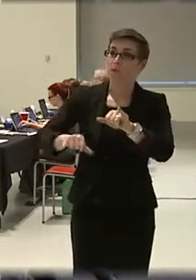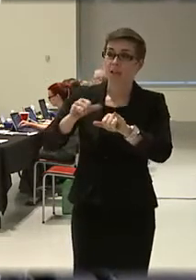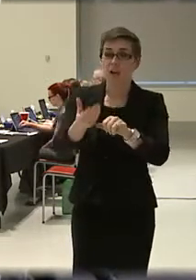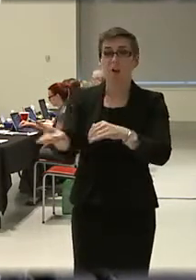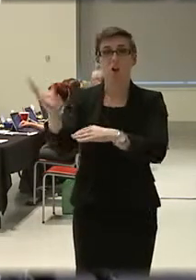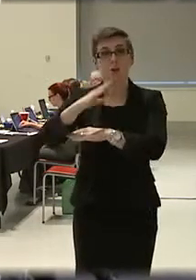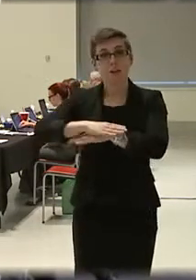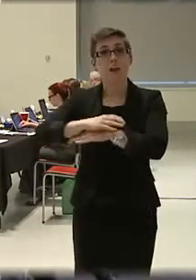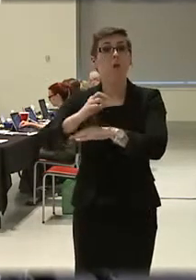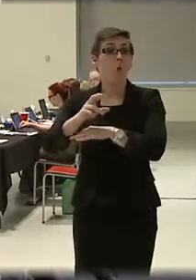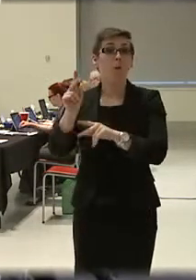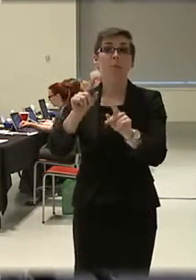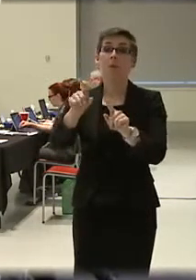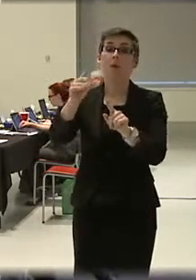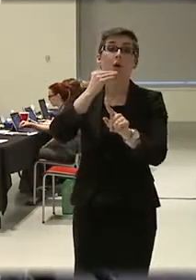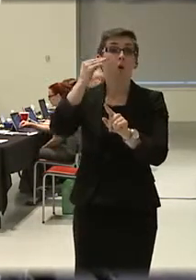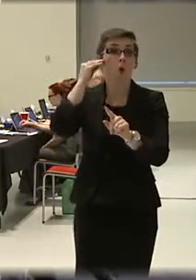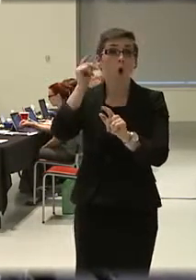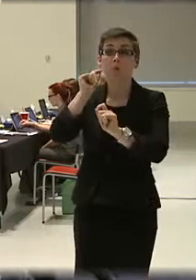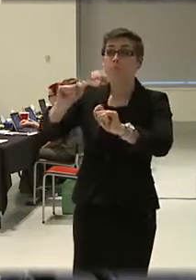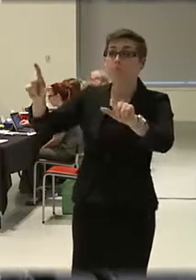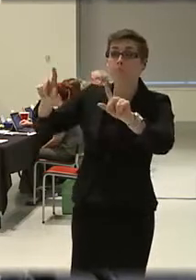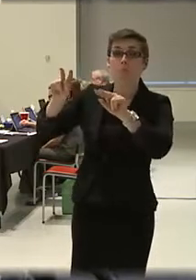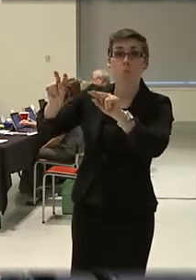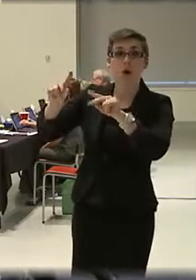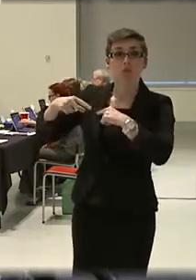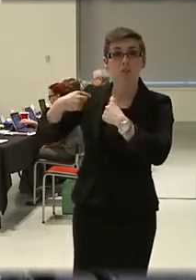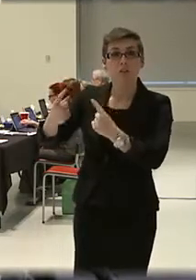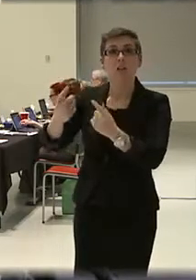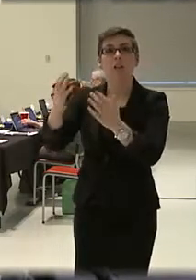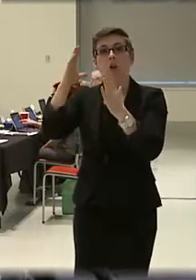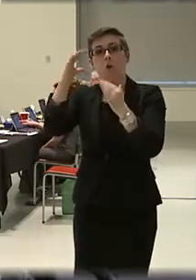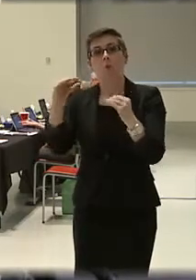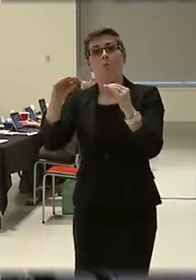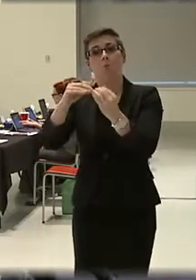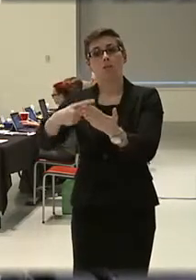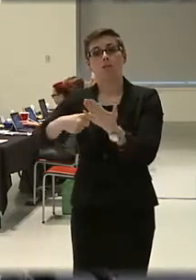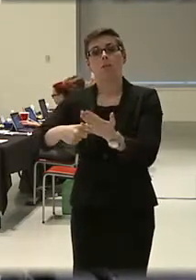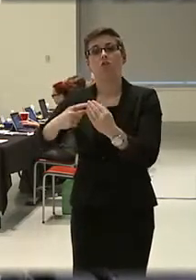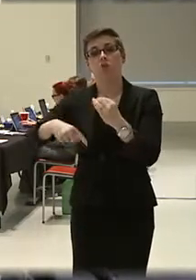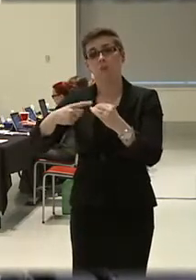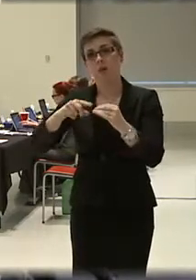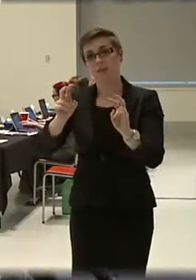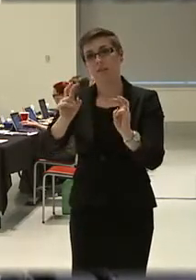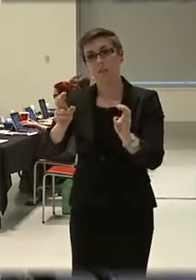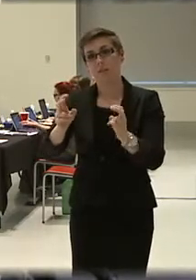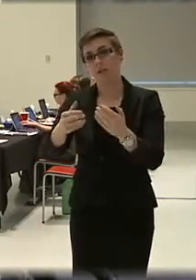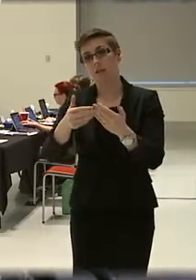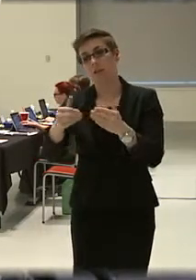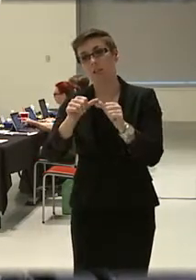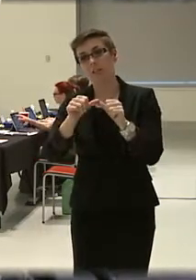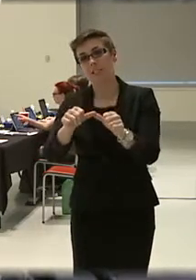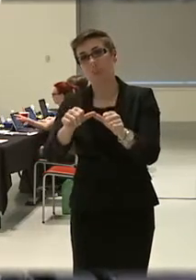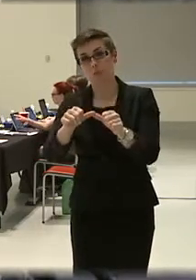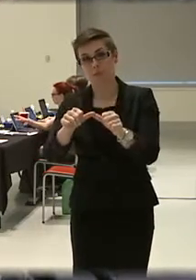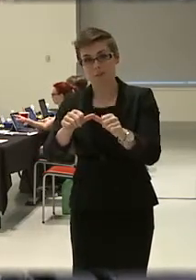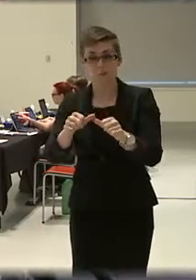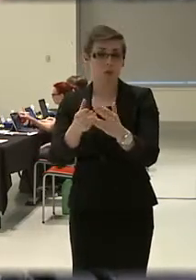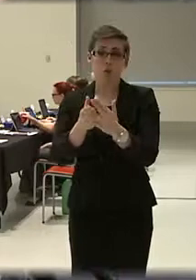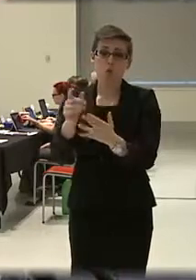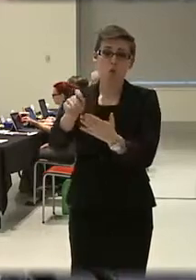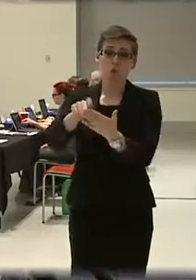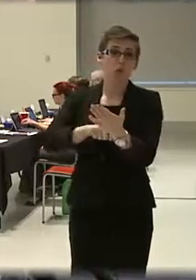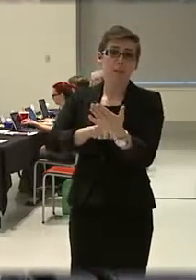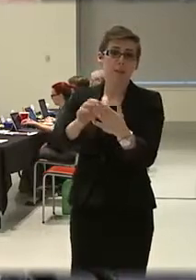in, and hope to hear more from folks about this subject, either through written testimony or